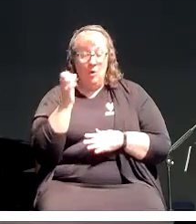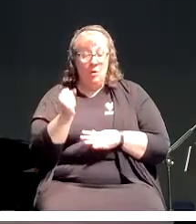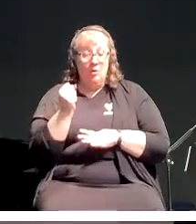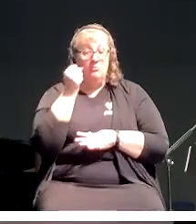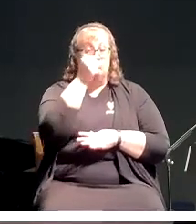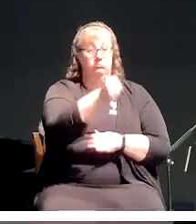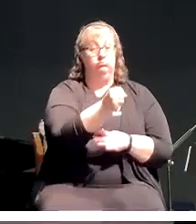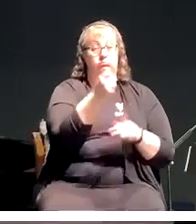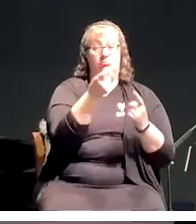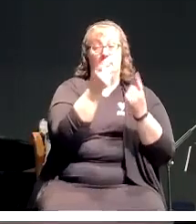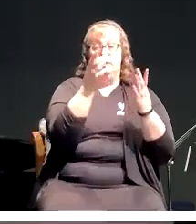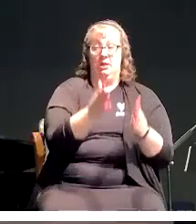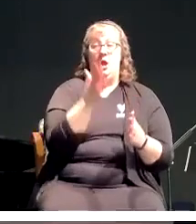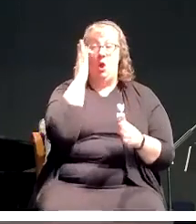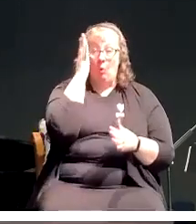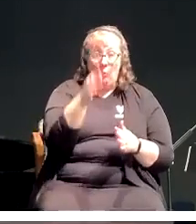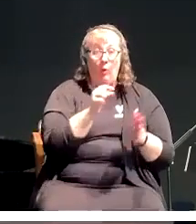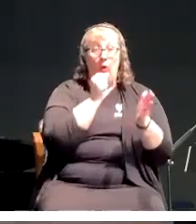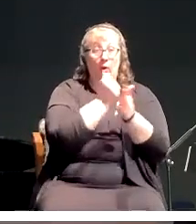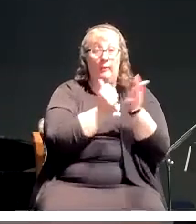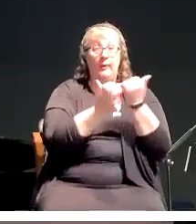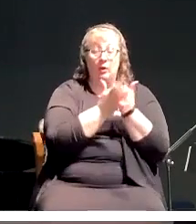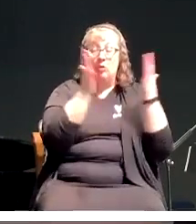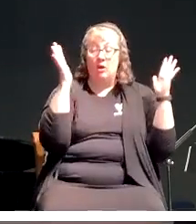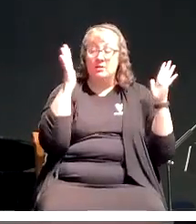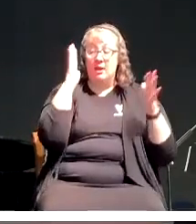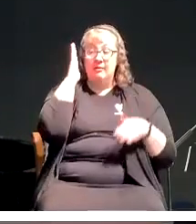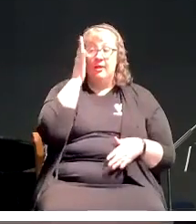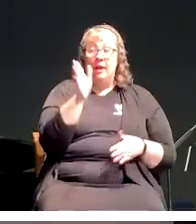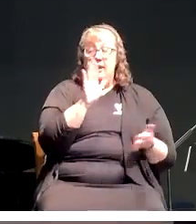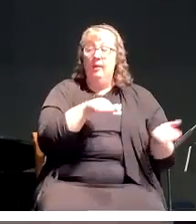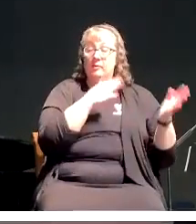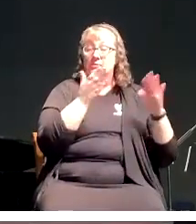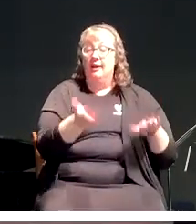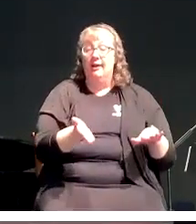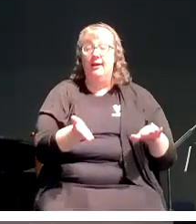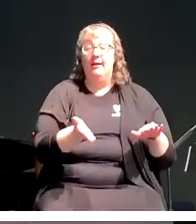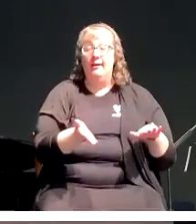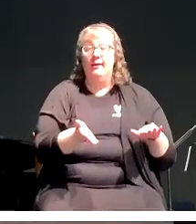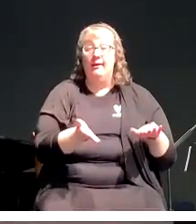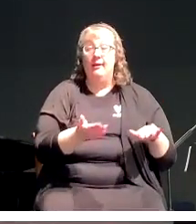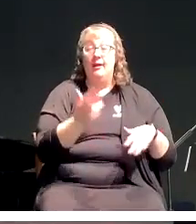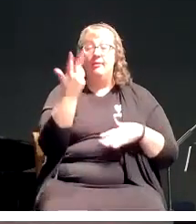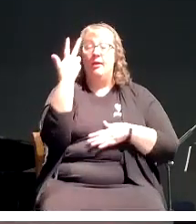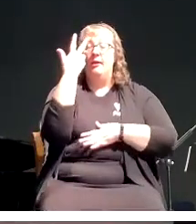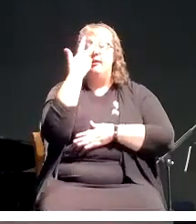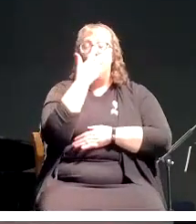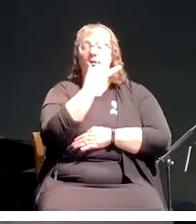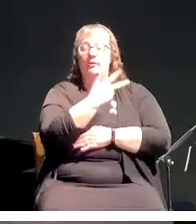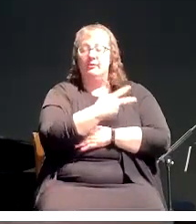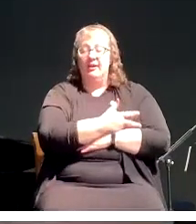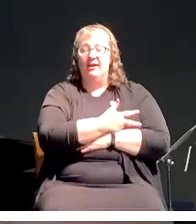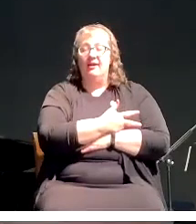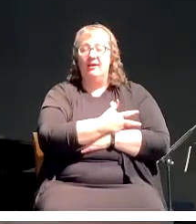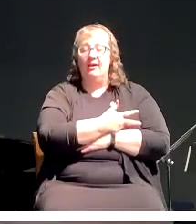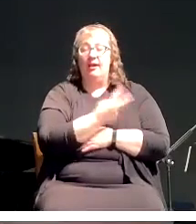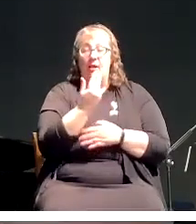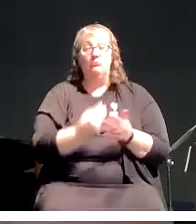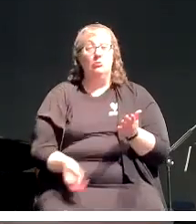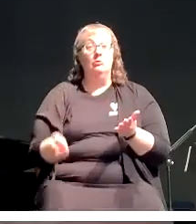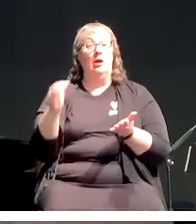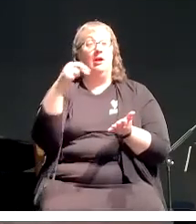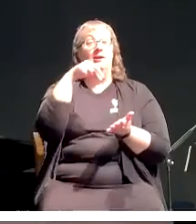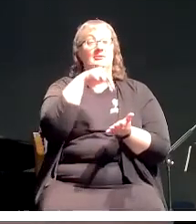sinners. I'm going to be crucified and I'm going to die. But on that third day, I'm going to rise